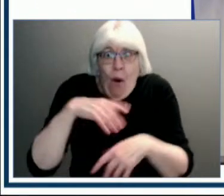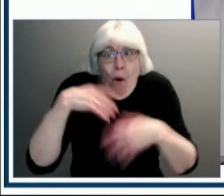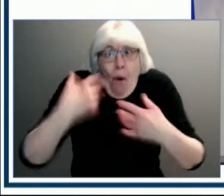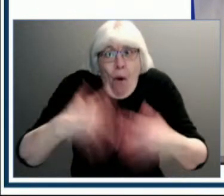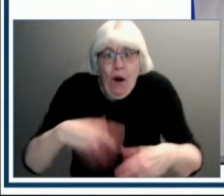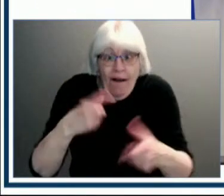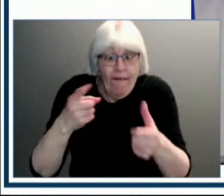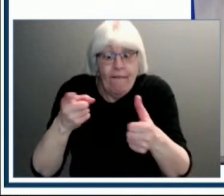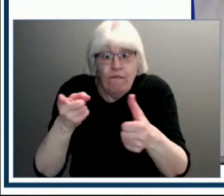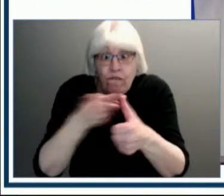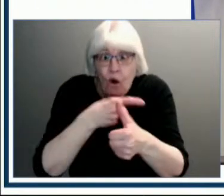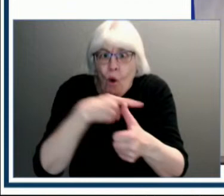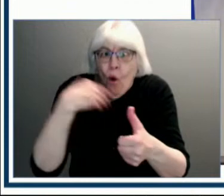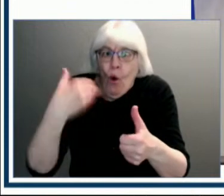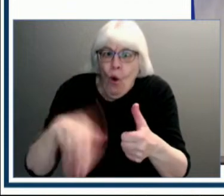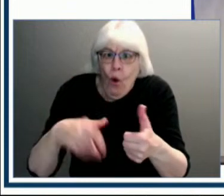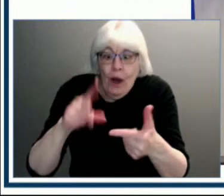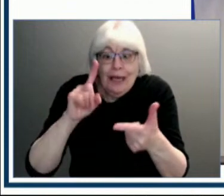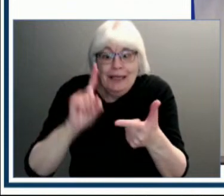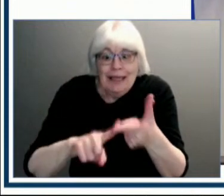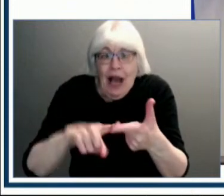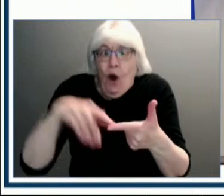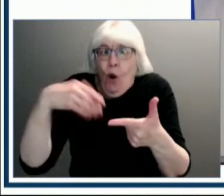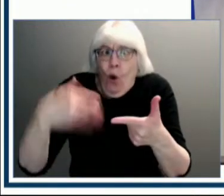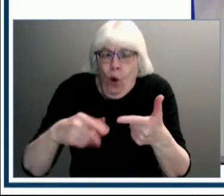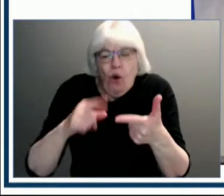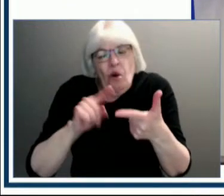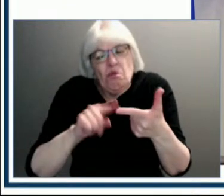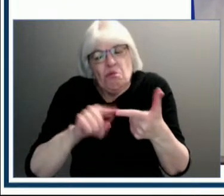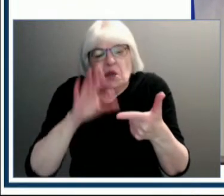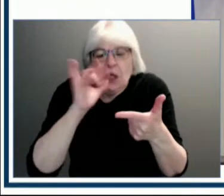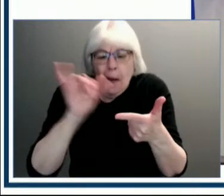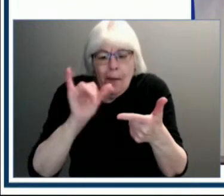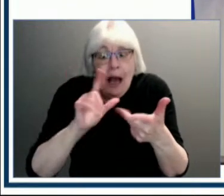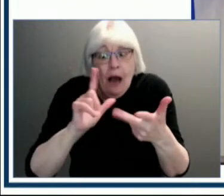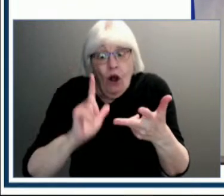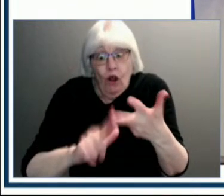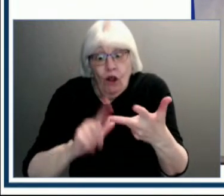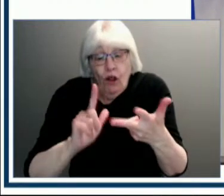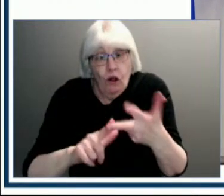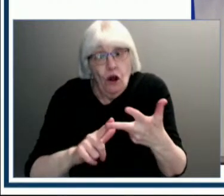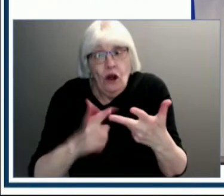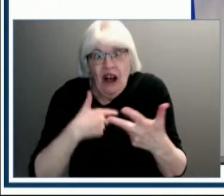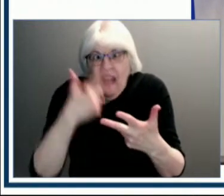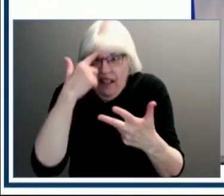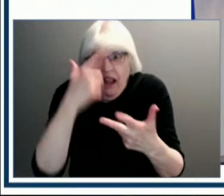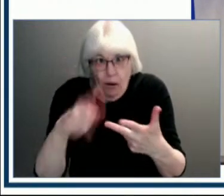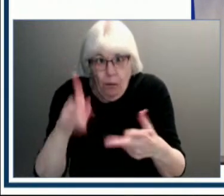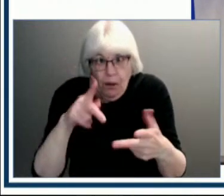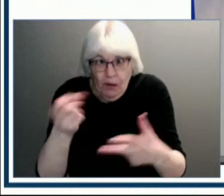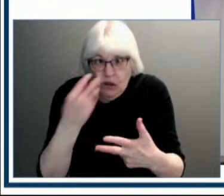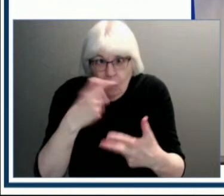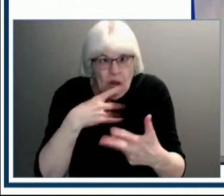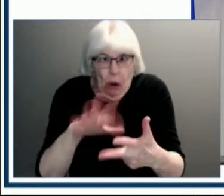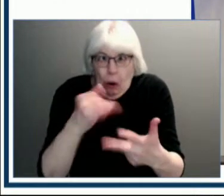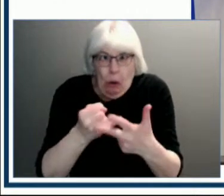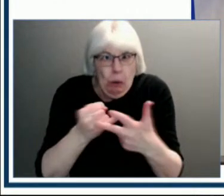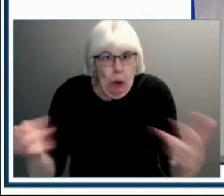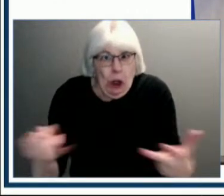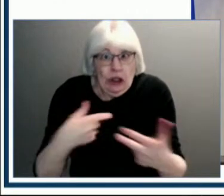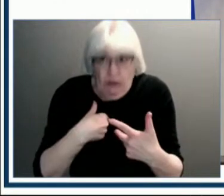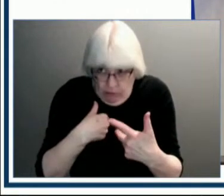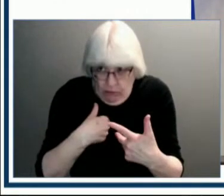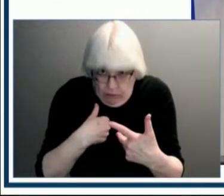properly communicate procedures for things like who to notify when there's an illness. There will be COVID in